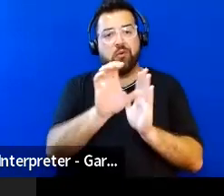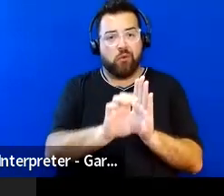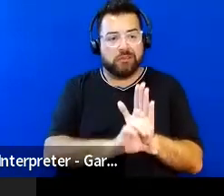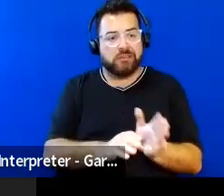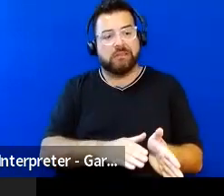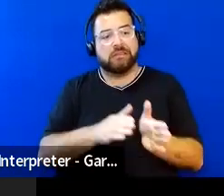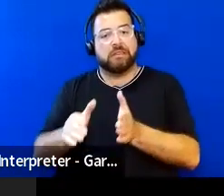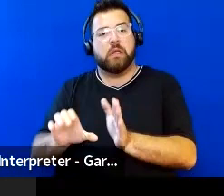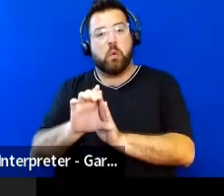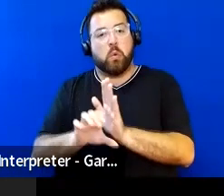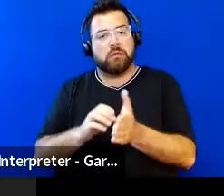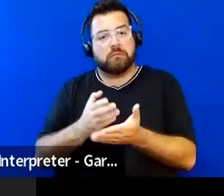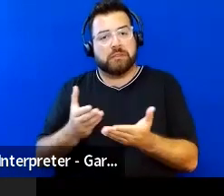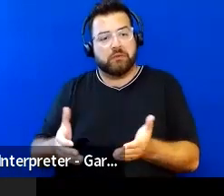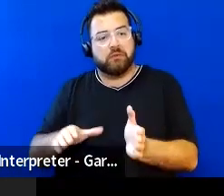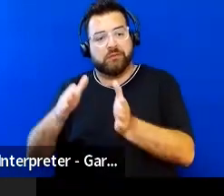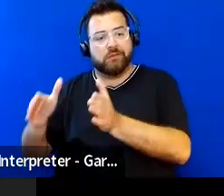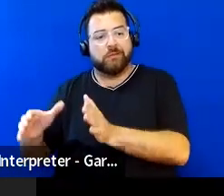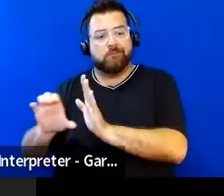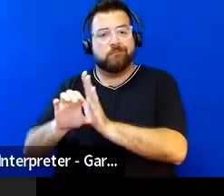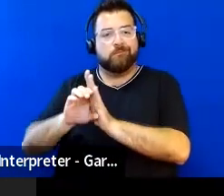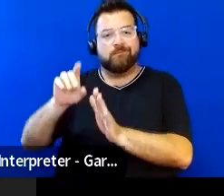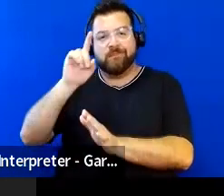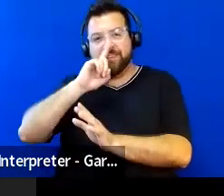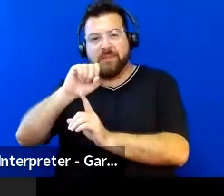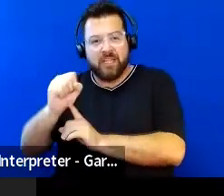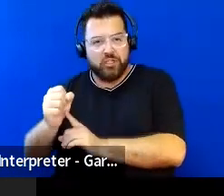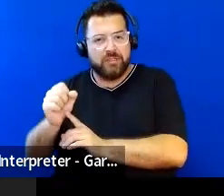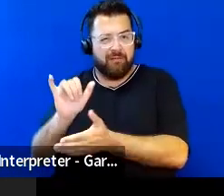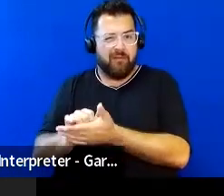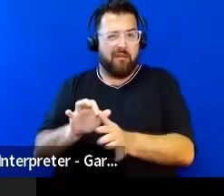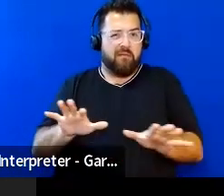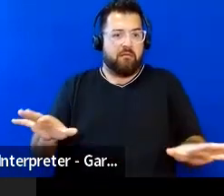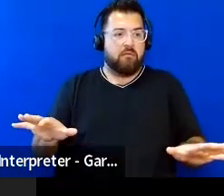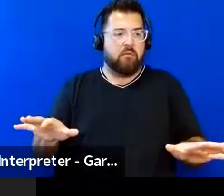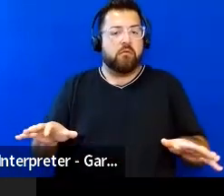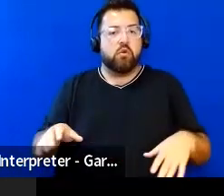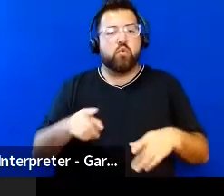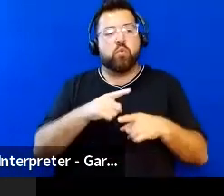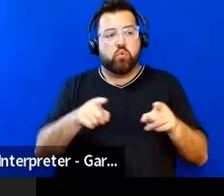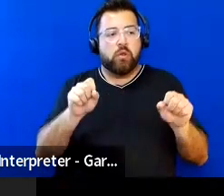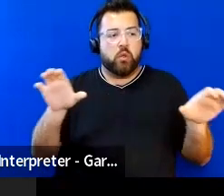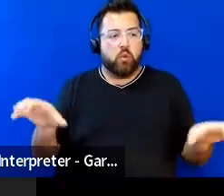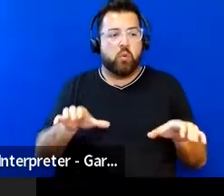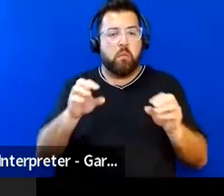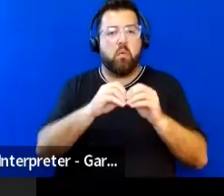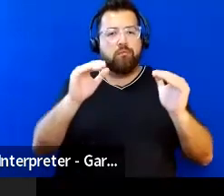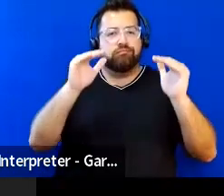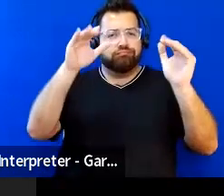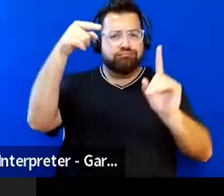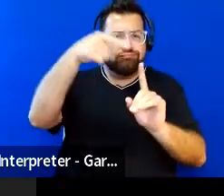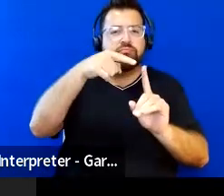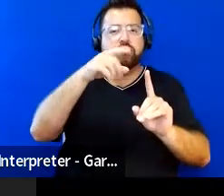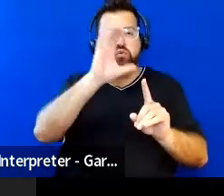materials, simulations, and you can do an advanced search and